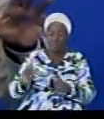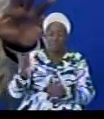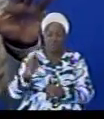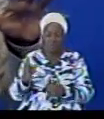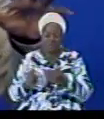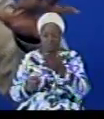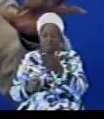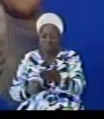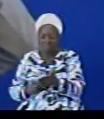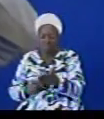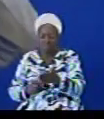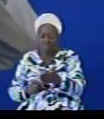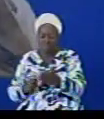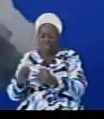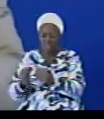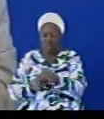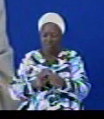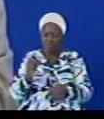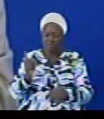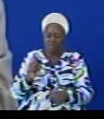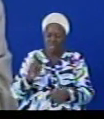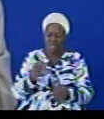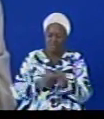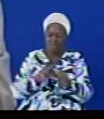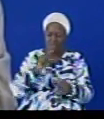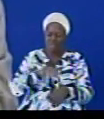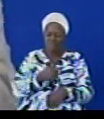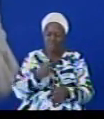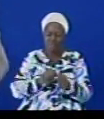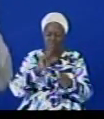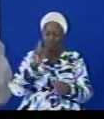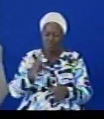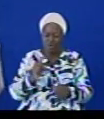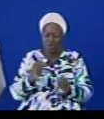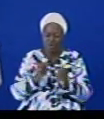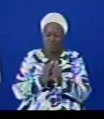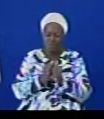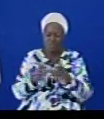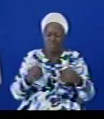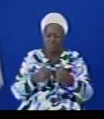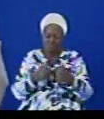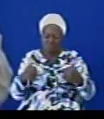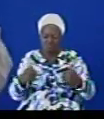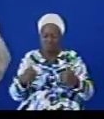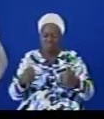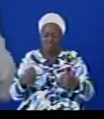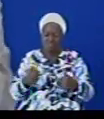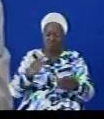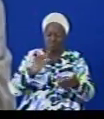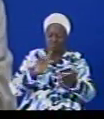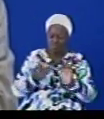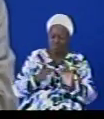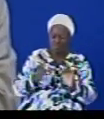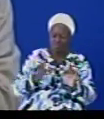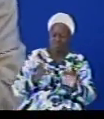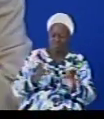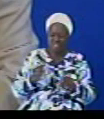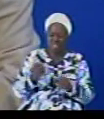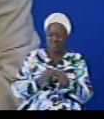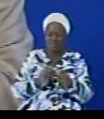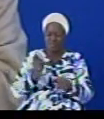me, everyone without exception, everyone online, everyone